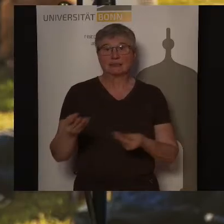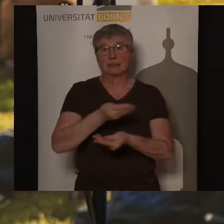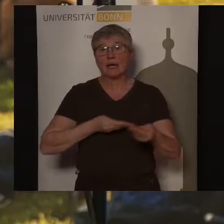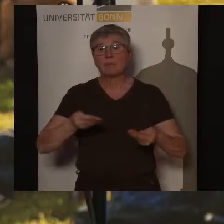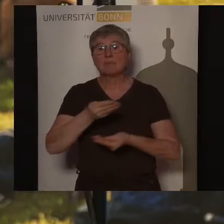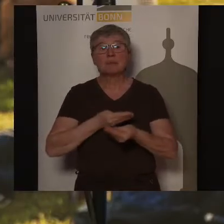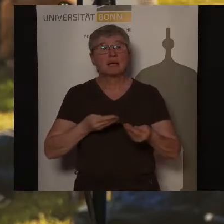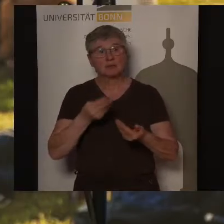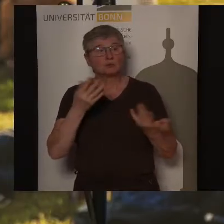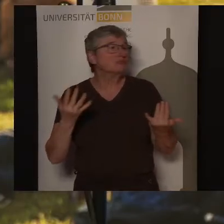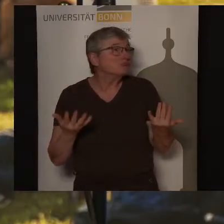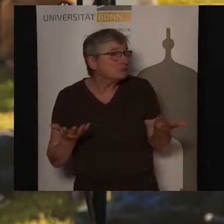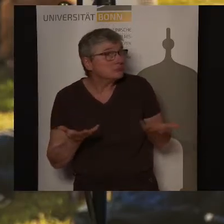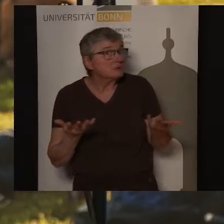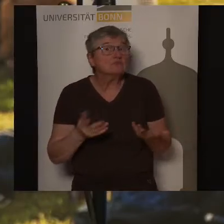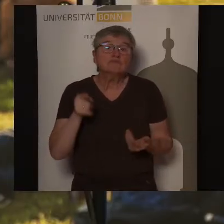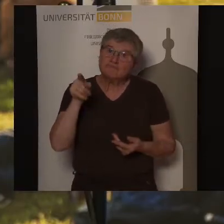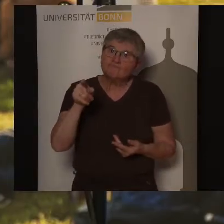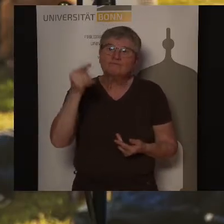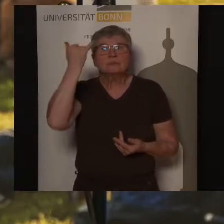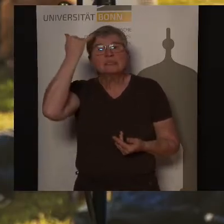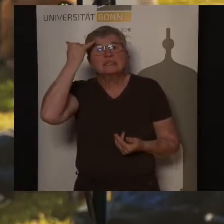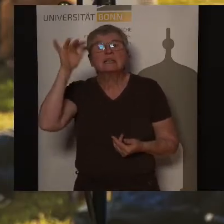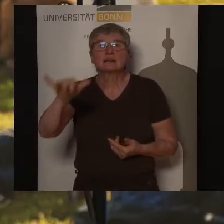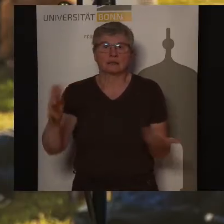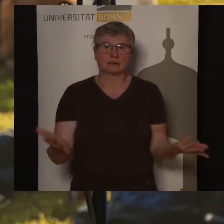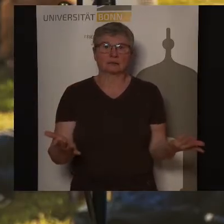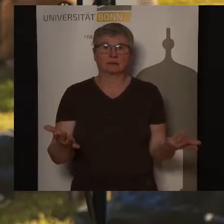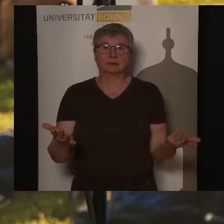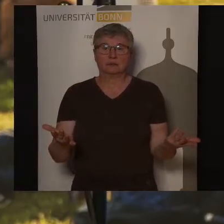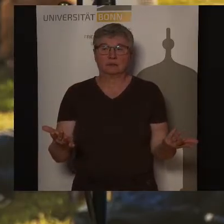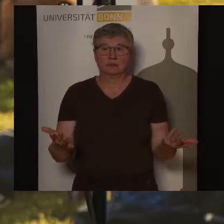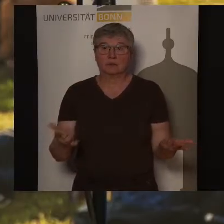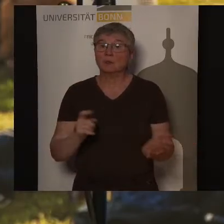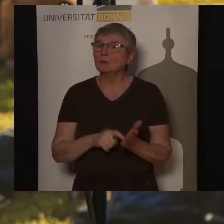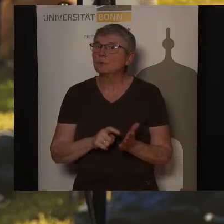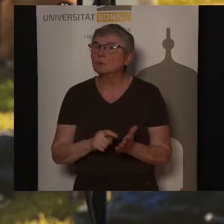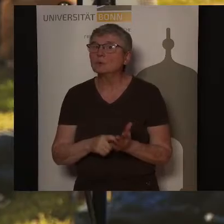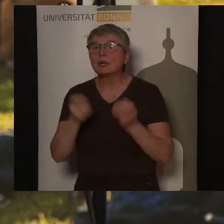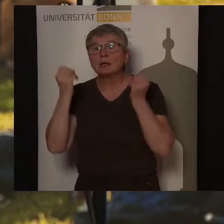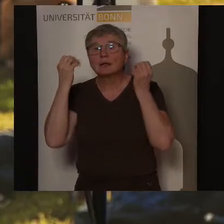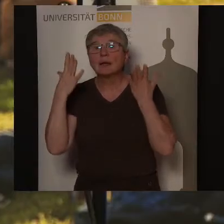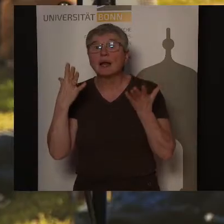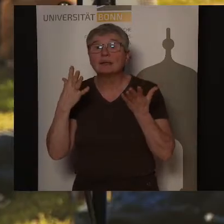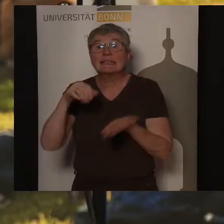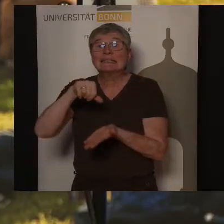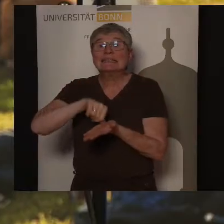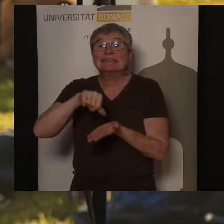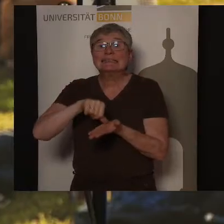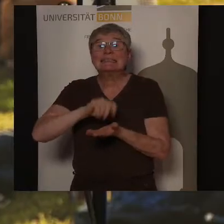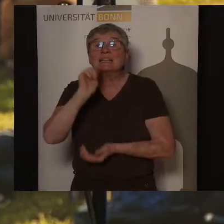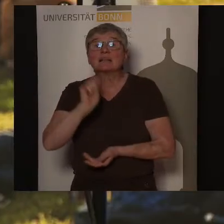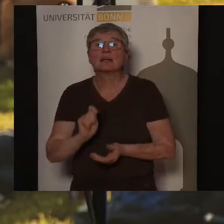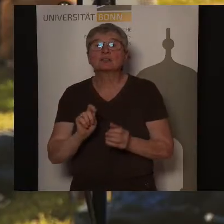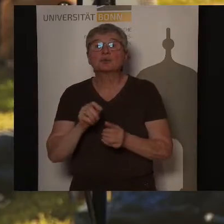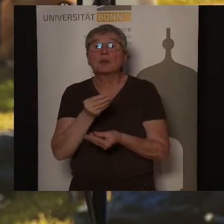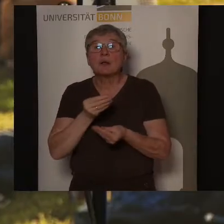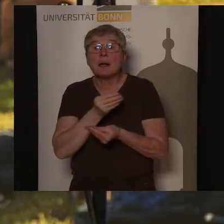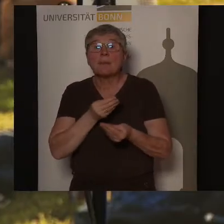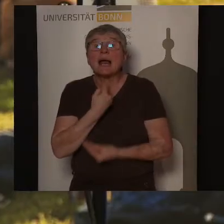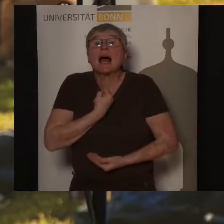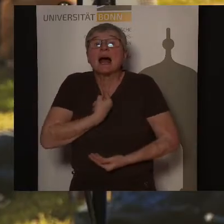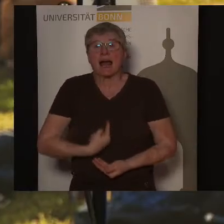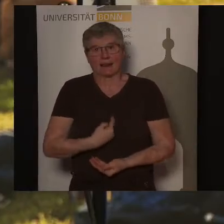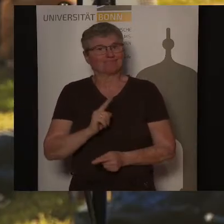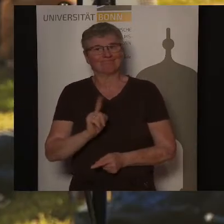out which might be the right ports of call for you, the right counseling services, because our